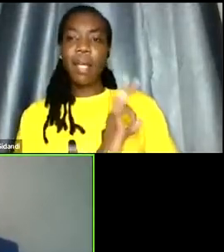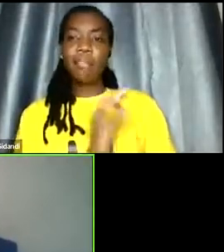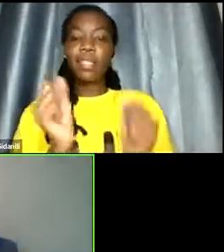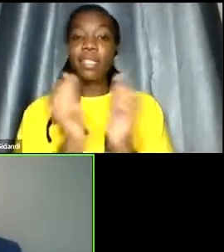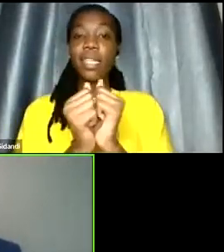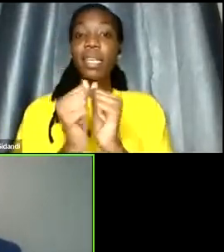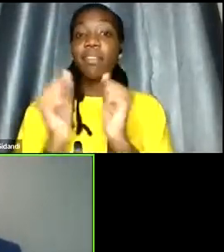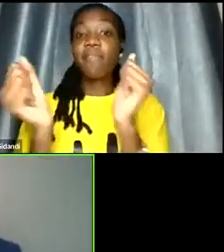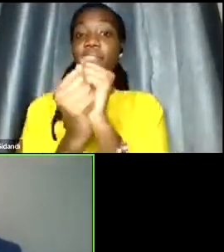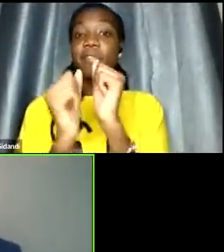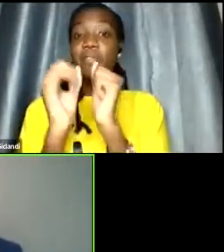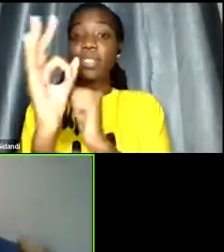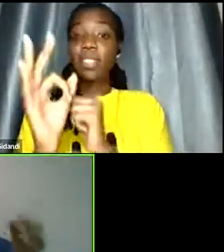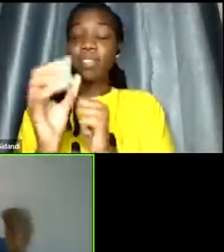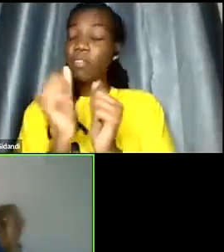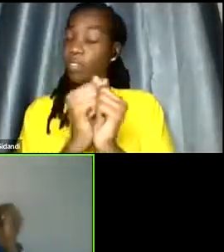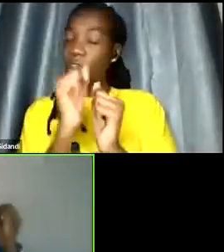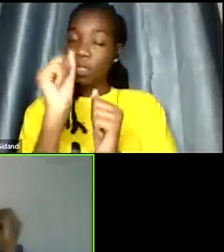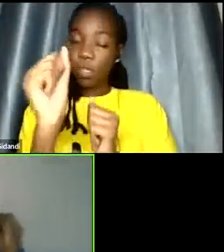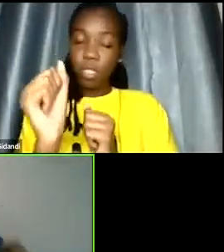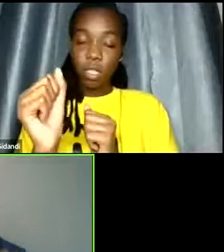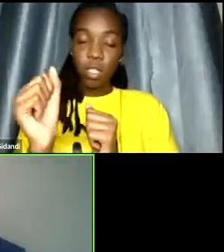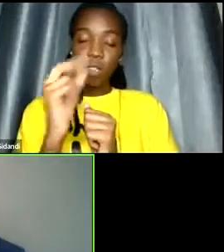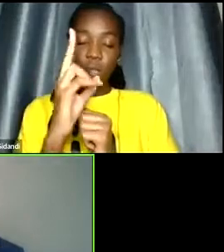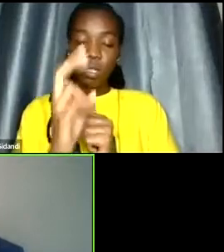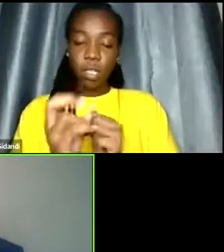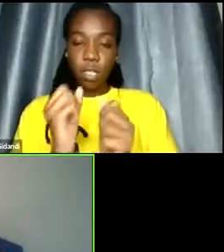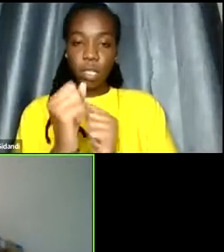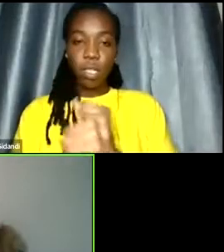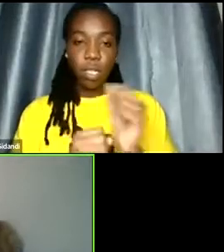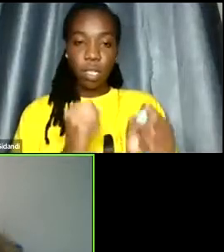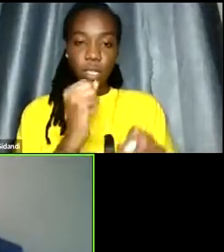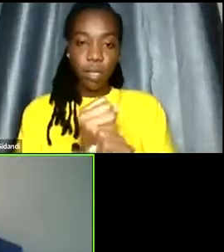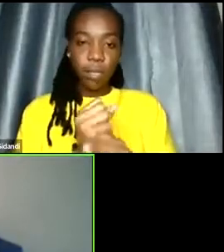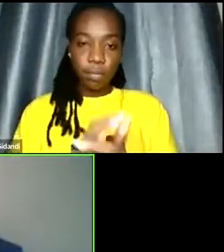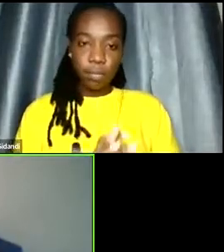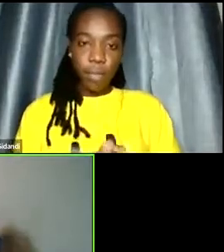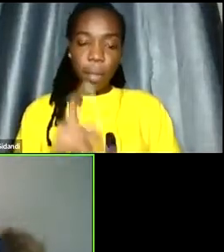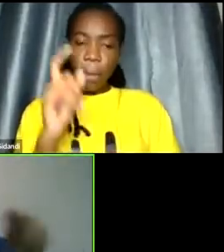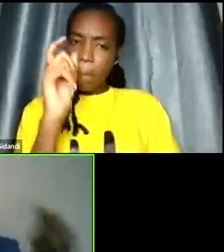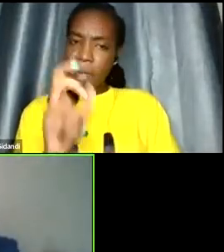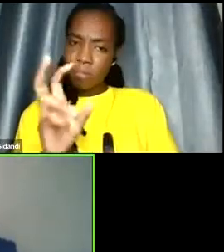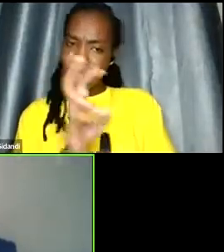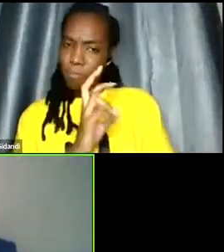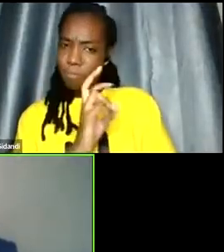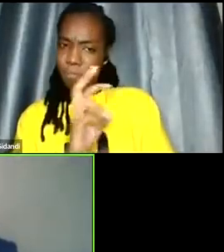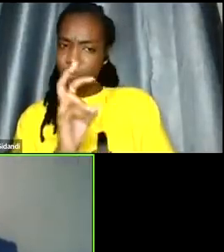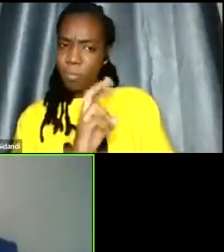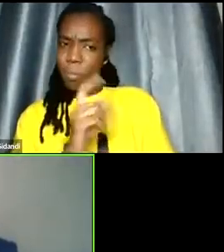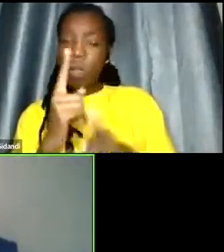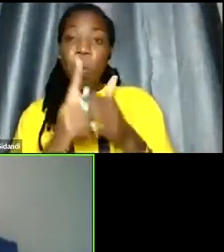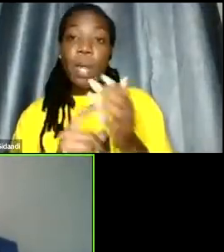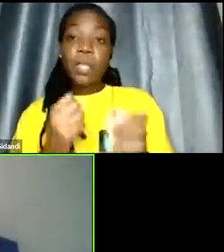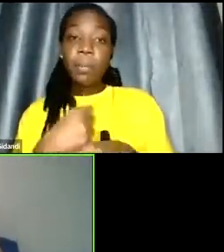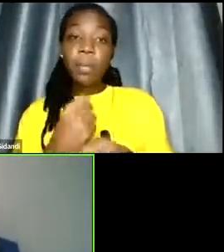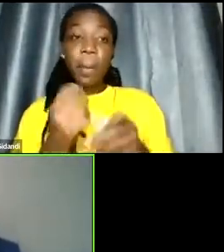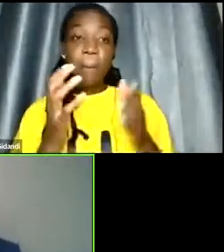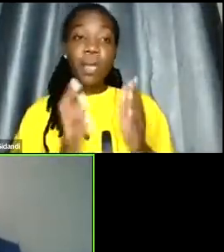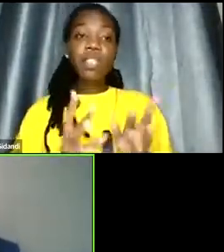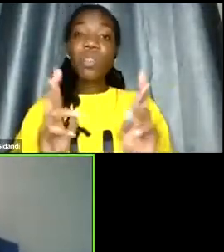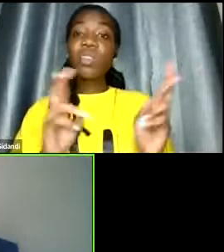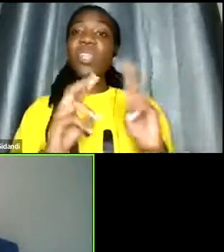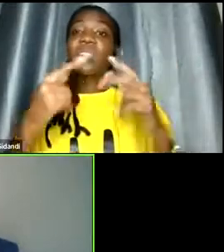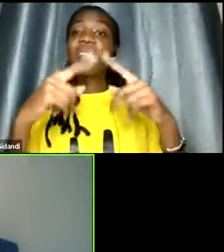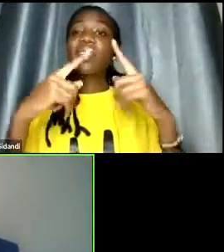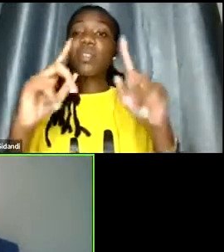20 years. You have to track them. So what is it that makes a person ready for succession? It's the competencies